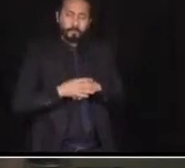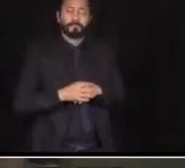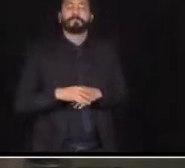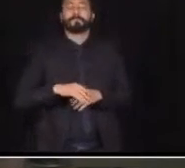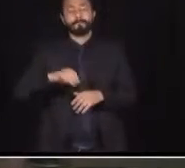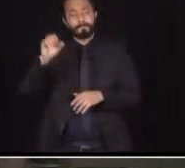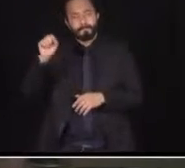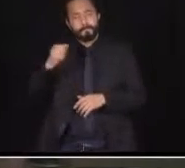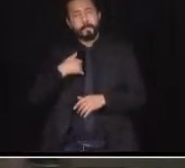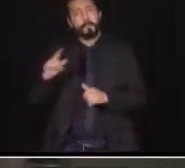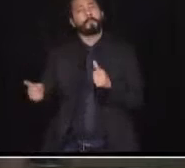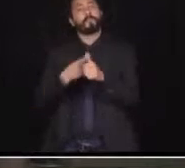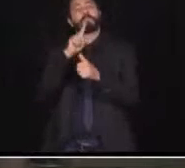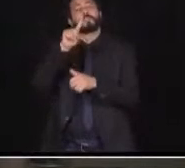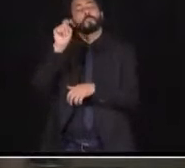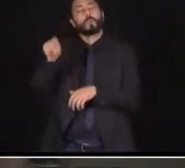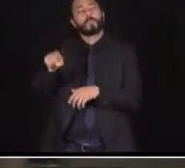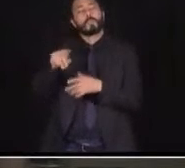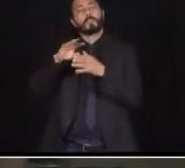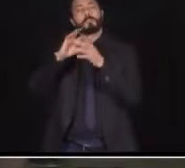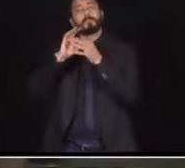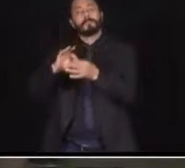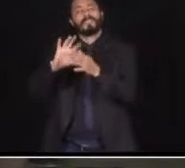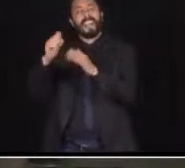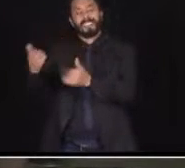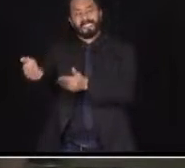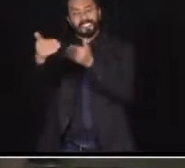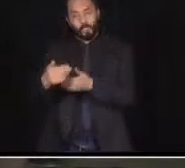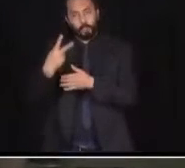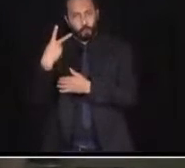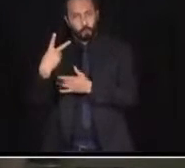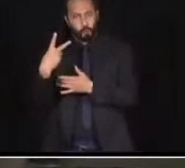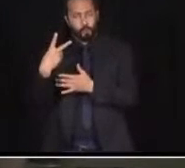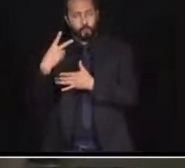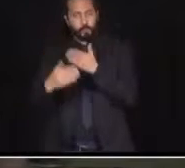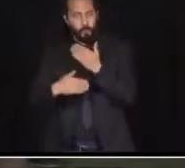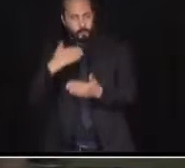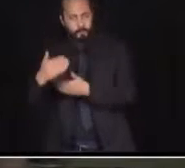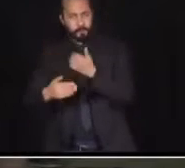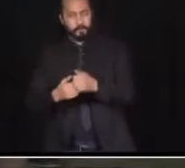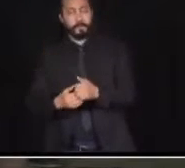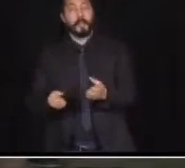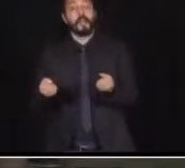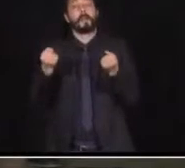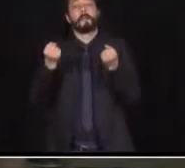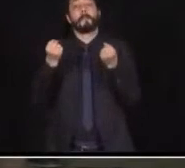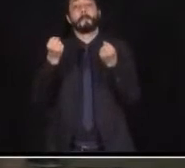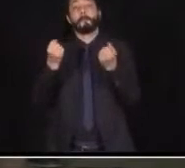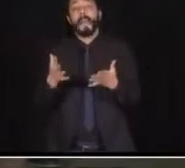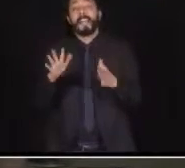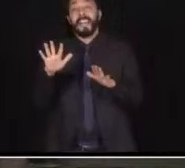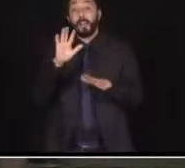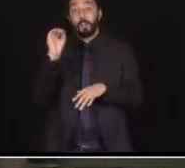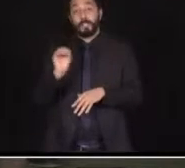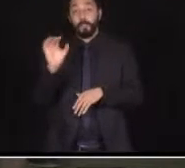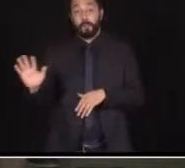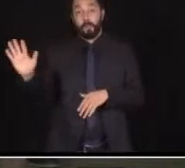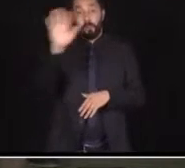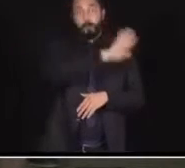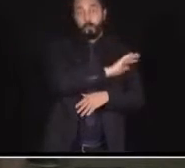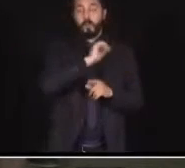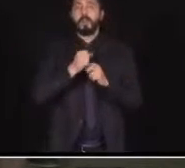is regarding just back to the stage 2 process. There's been a lot of regional crossover, people who have